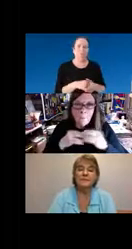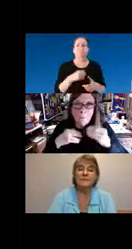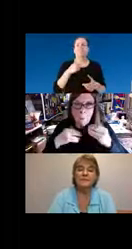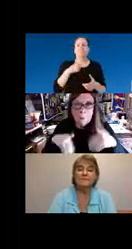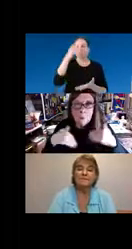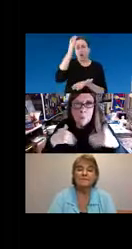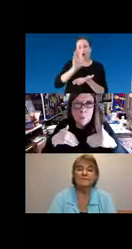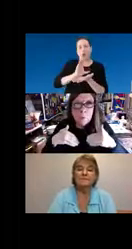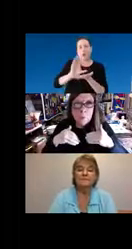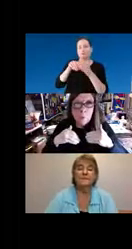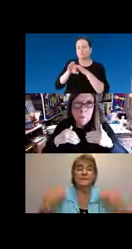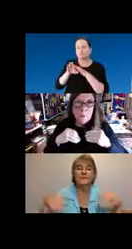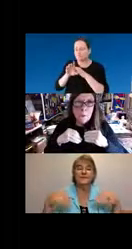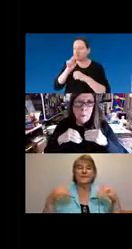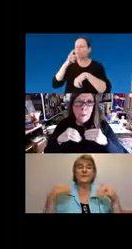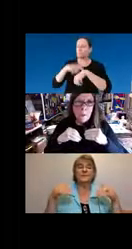career.